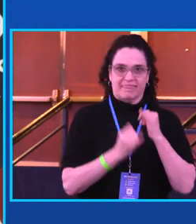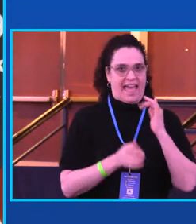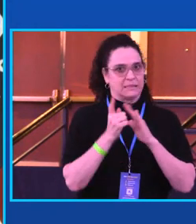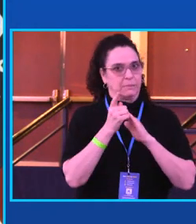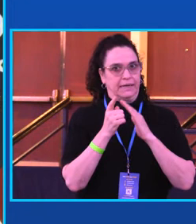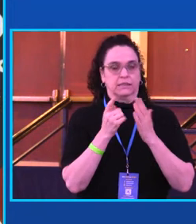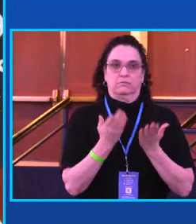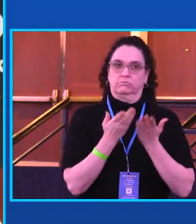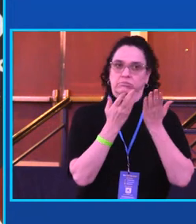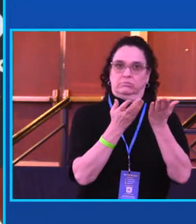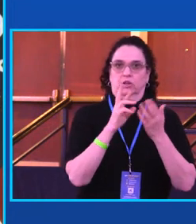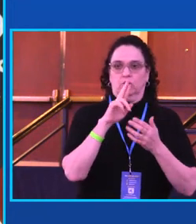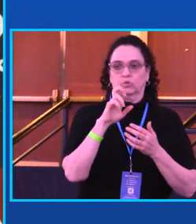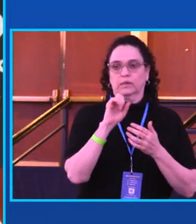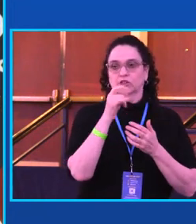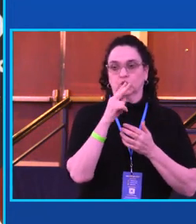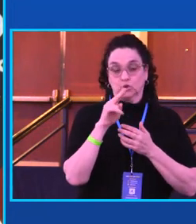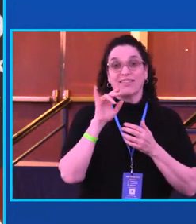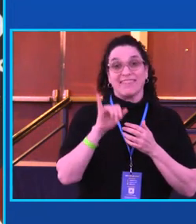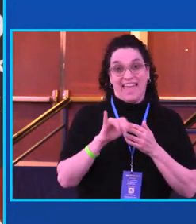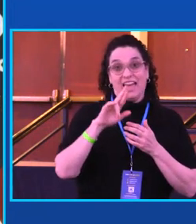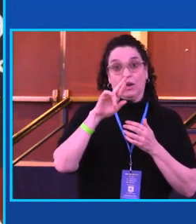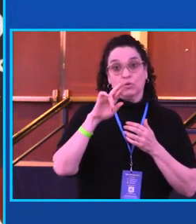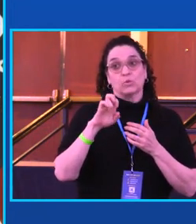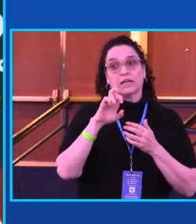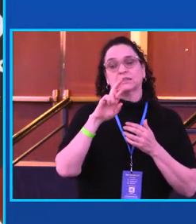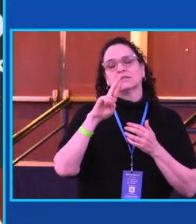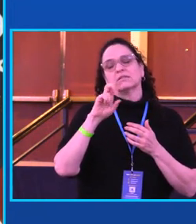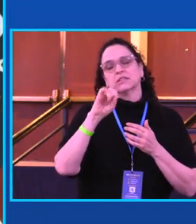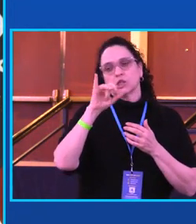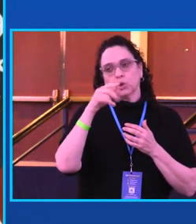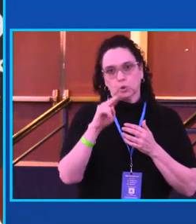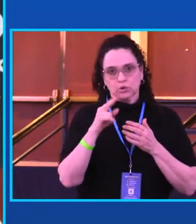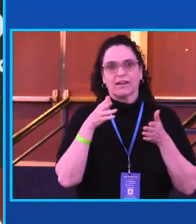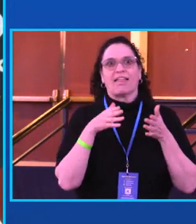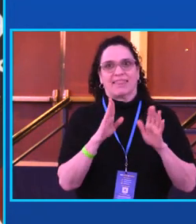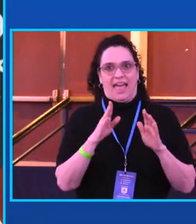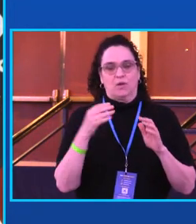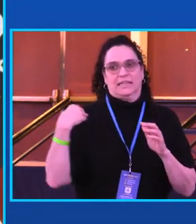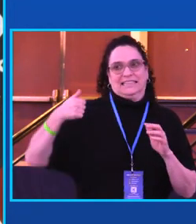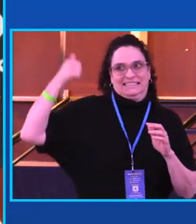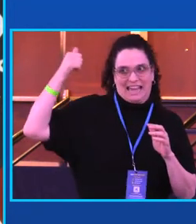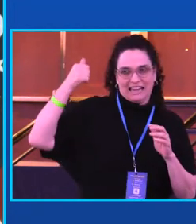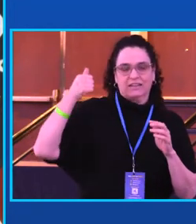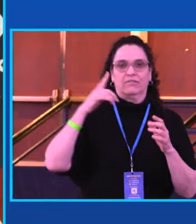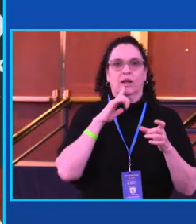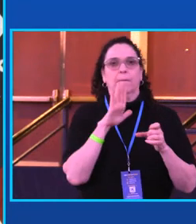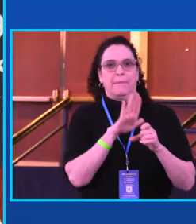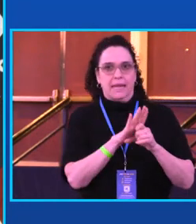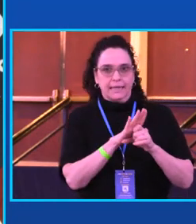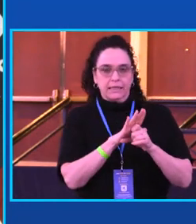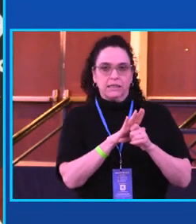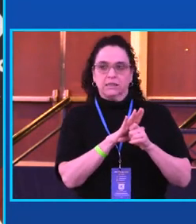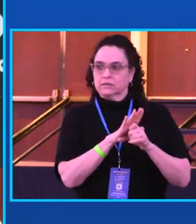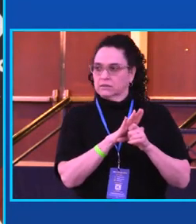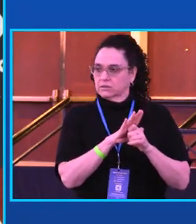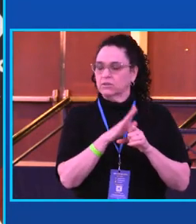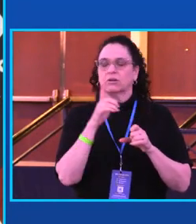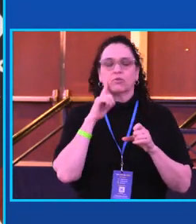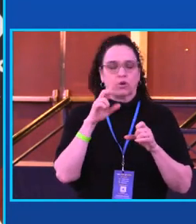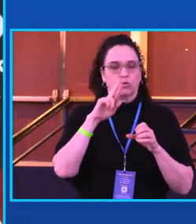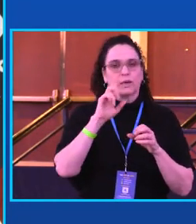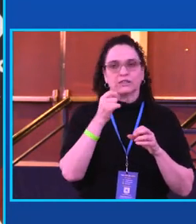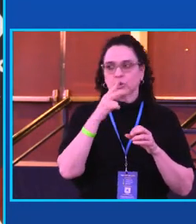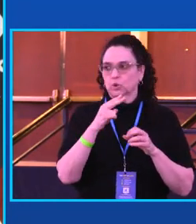a process that allows the Executive Committee to consider resolutions between meetings of the full committee when the